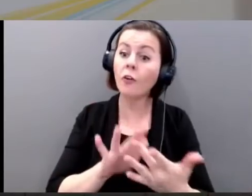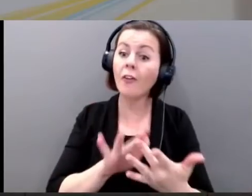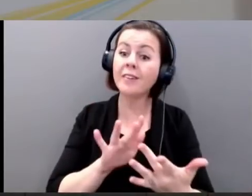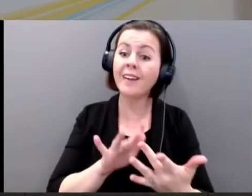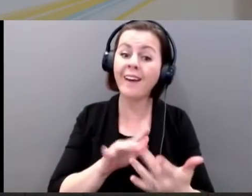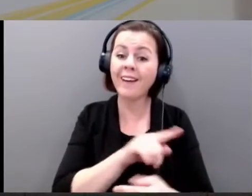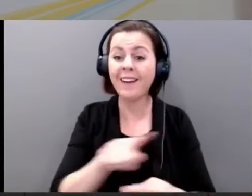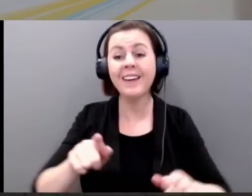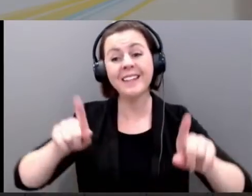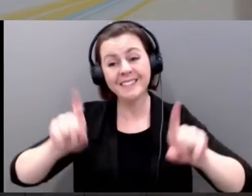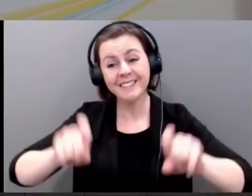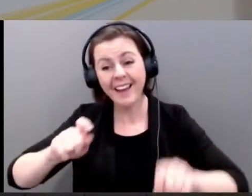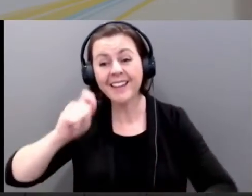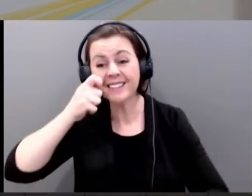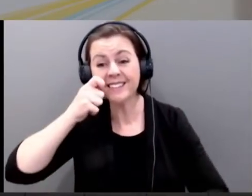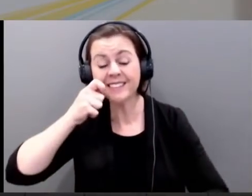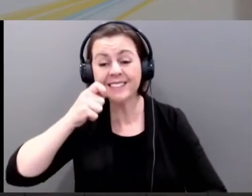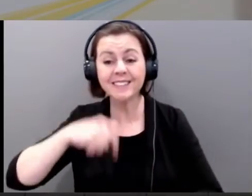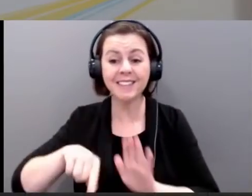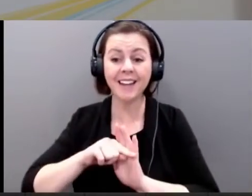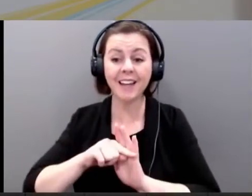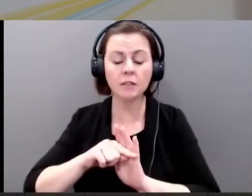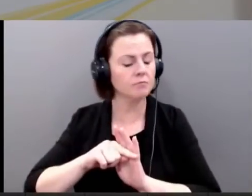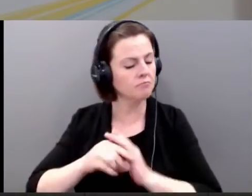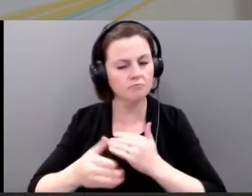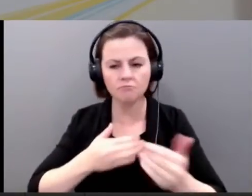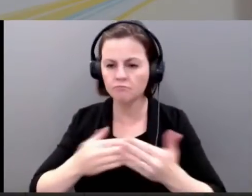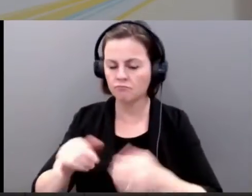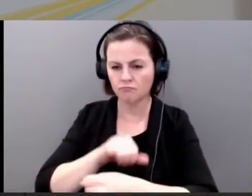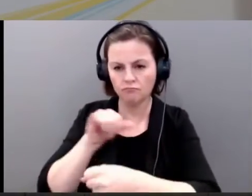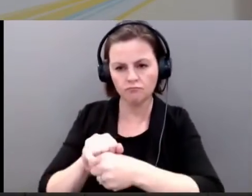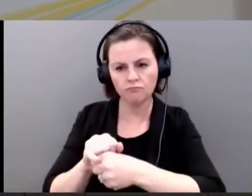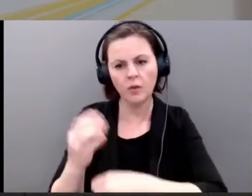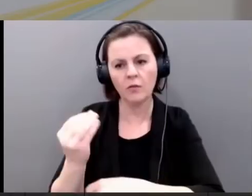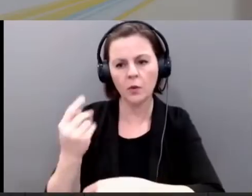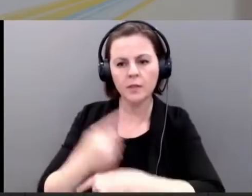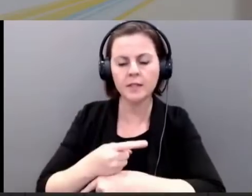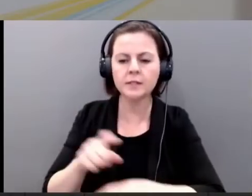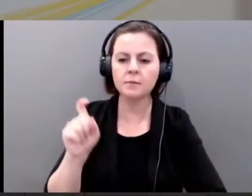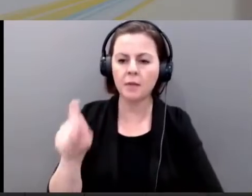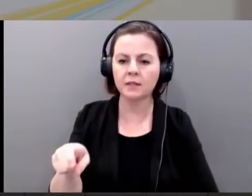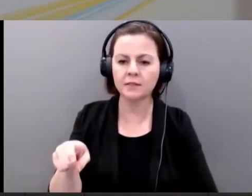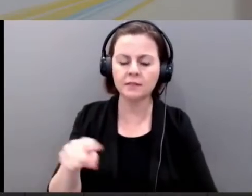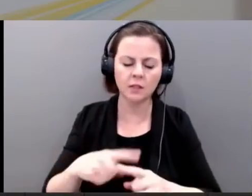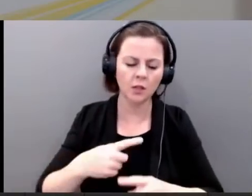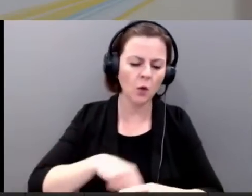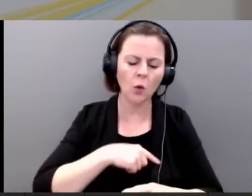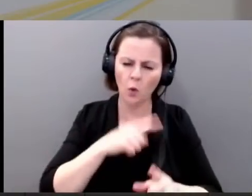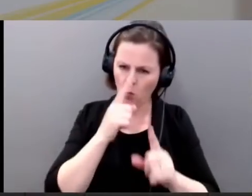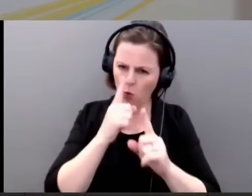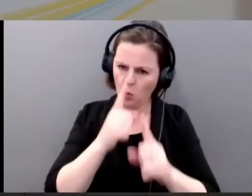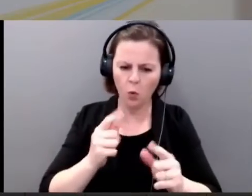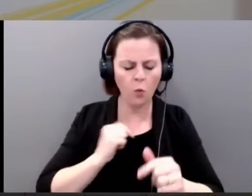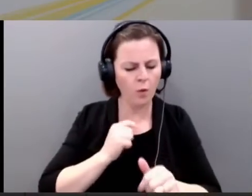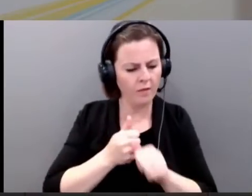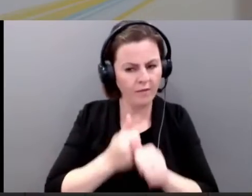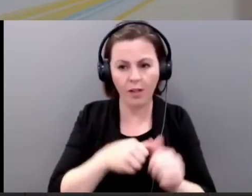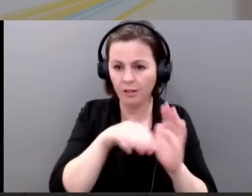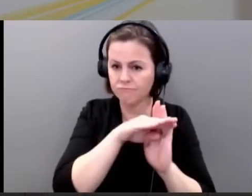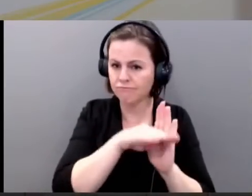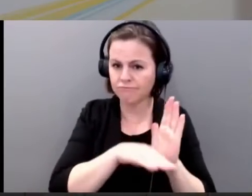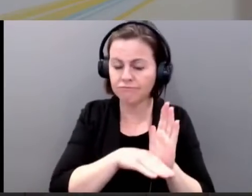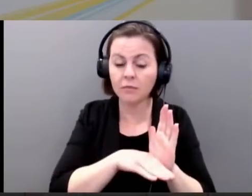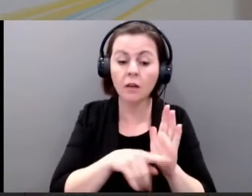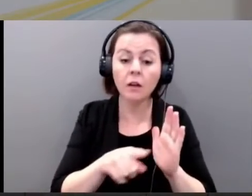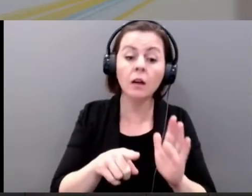results. We will be following the key public health steps to contain the spread of COVID-19 in our community: early identification of